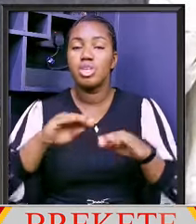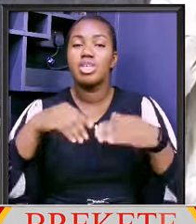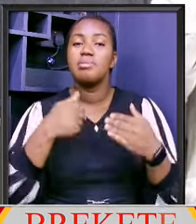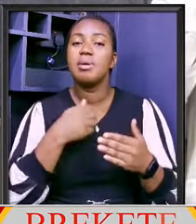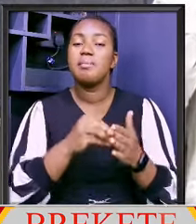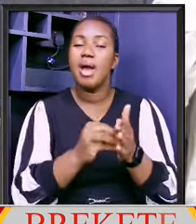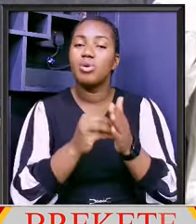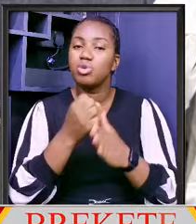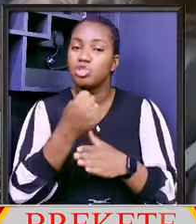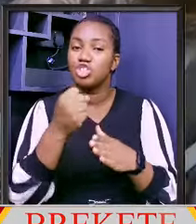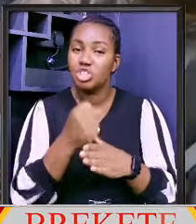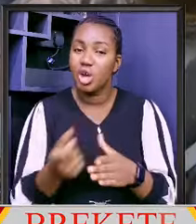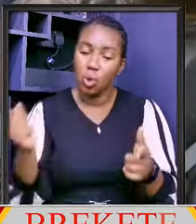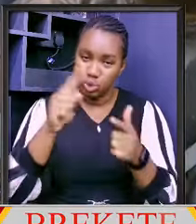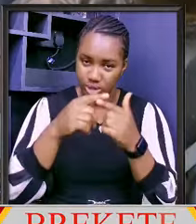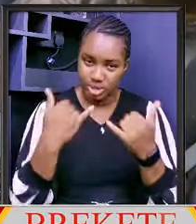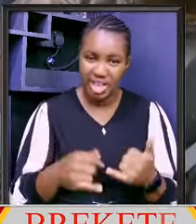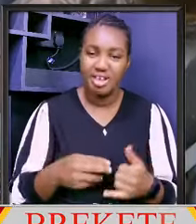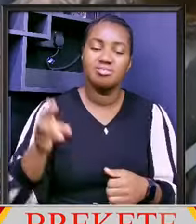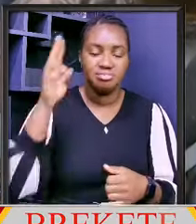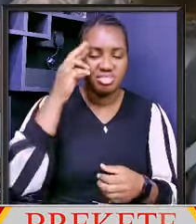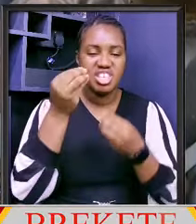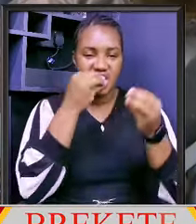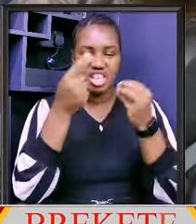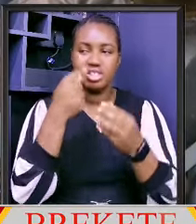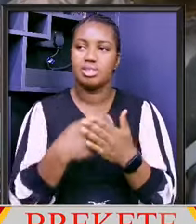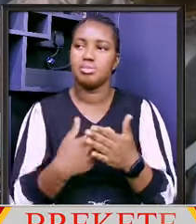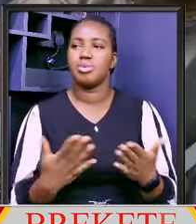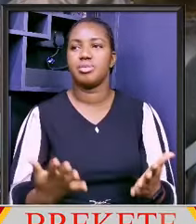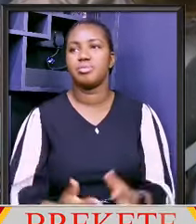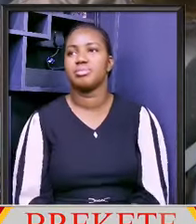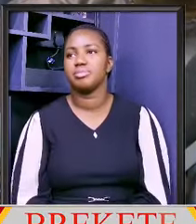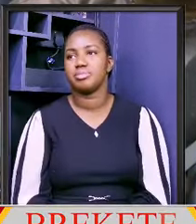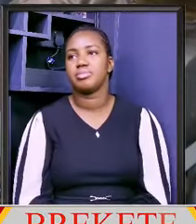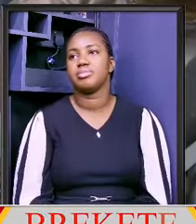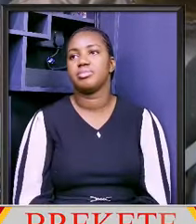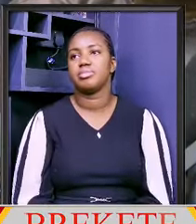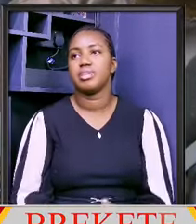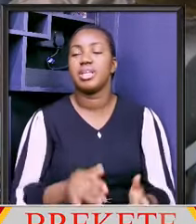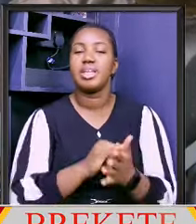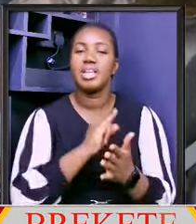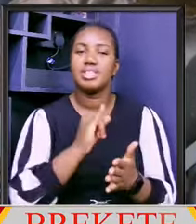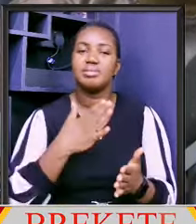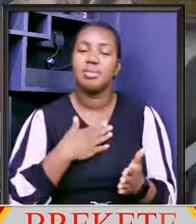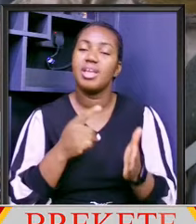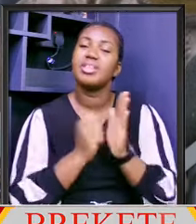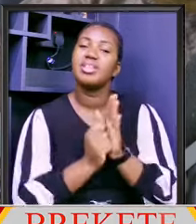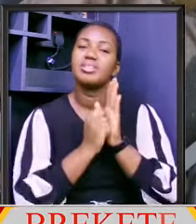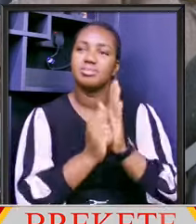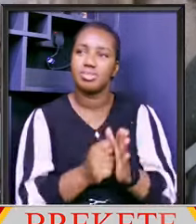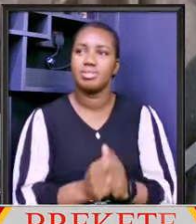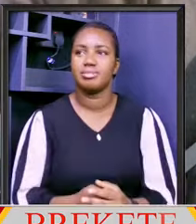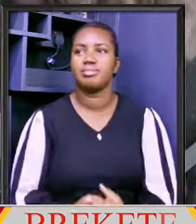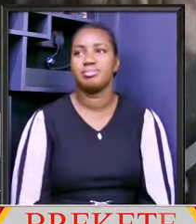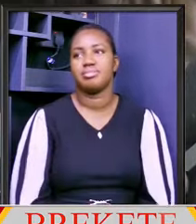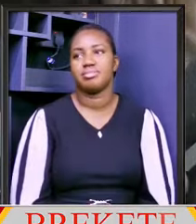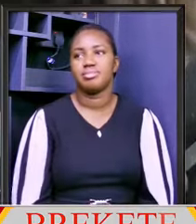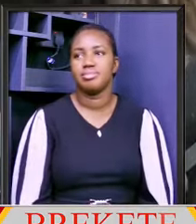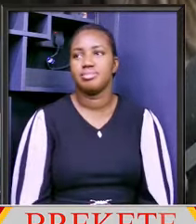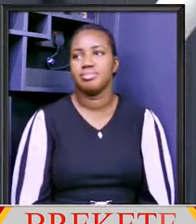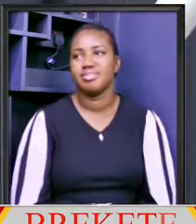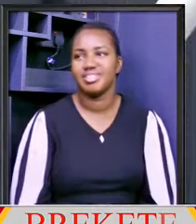Till now? Yes. He ate the money? Ah, sorry, Martin. That's the end. That is the testimony I'm going to say about. Okay, so thank you very